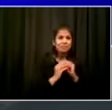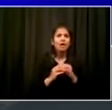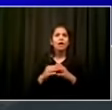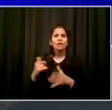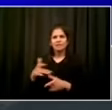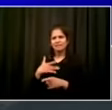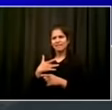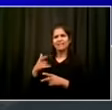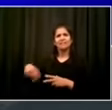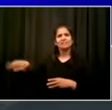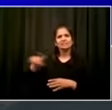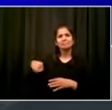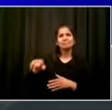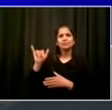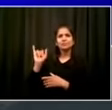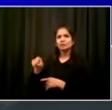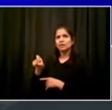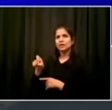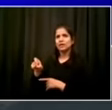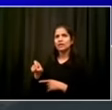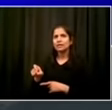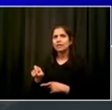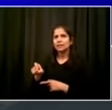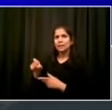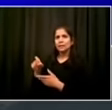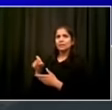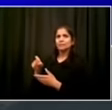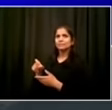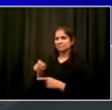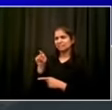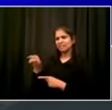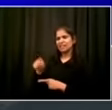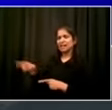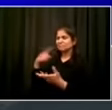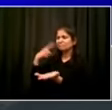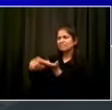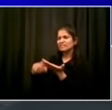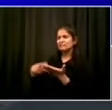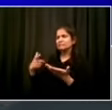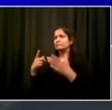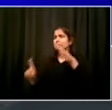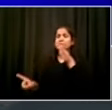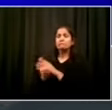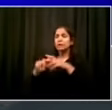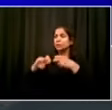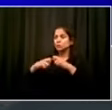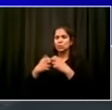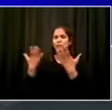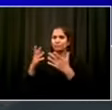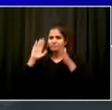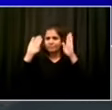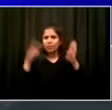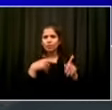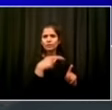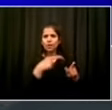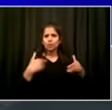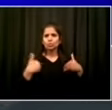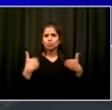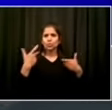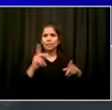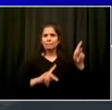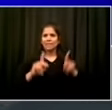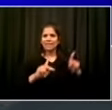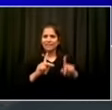our investments in our young people are our future. Policing matters for sure, but the investments in our youth